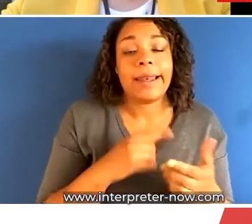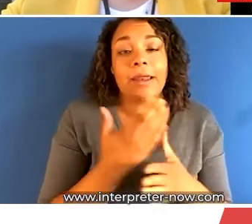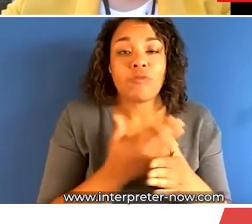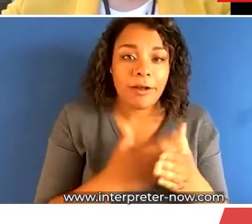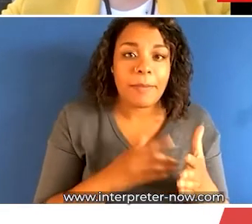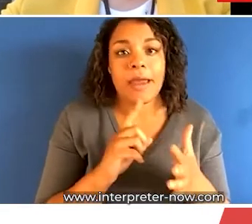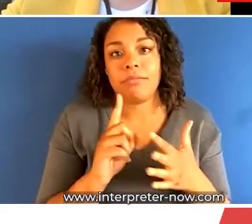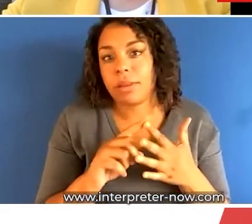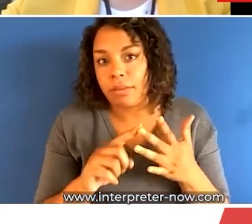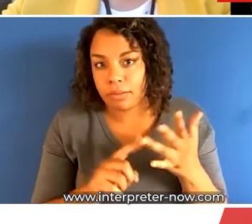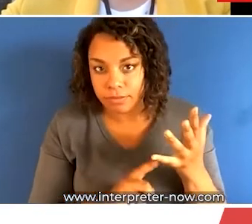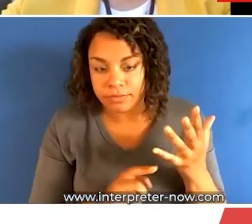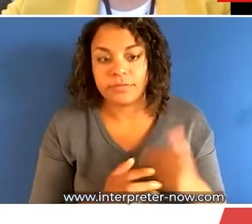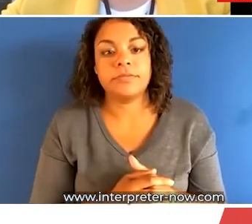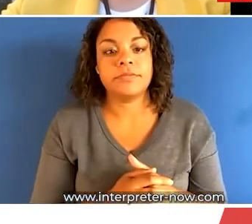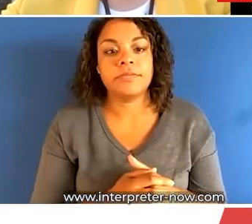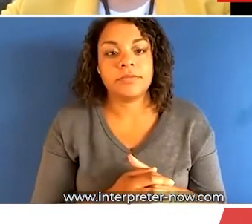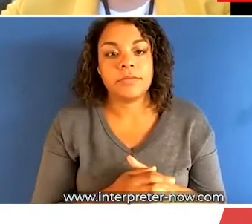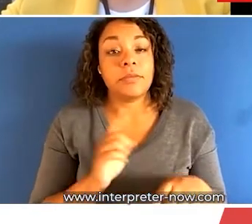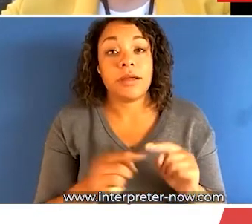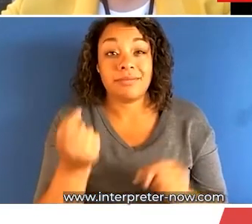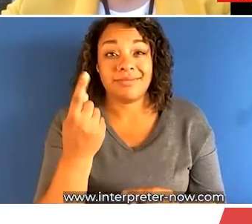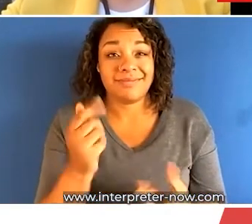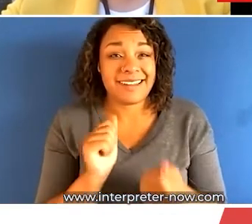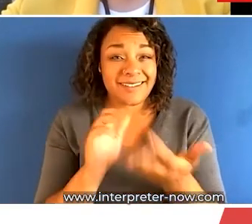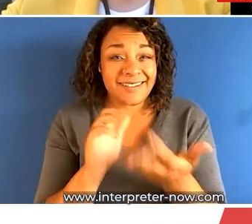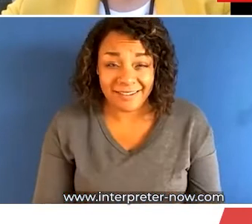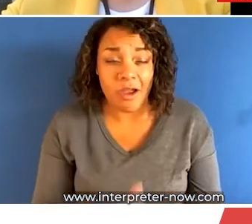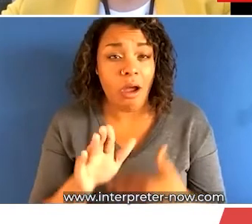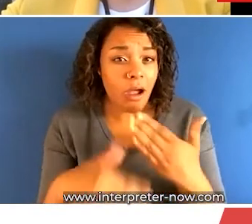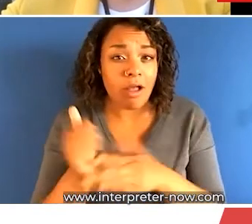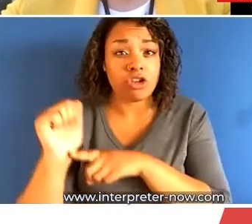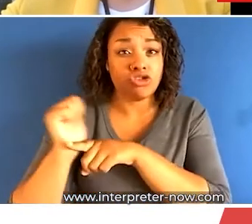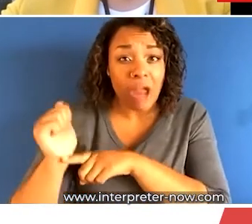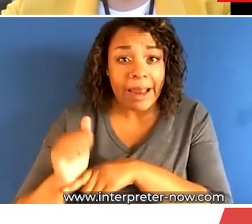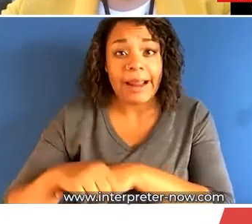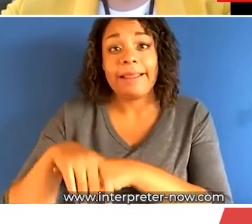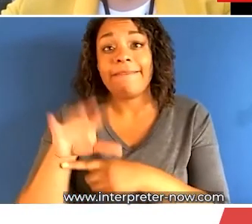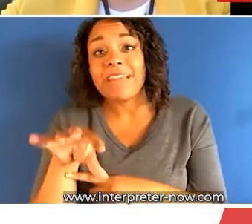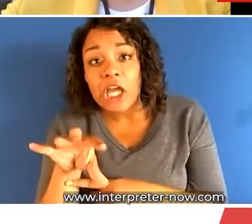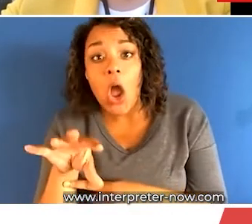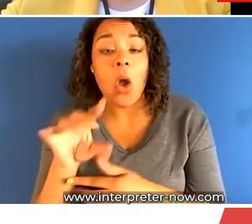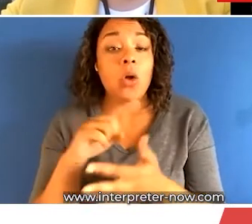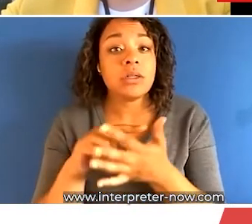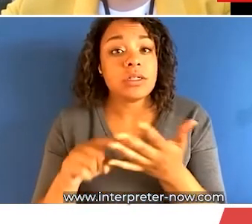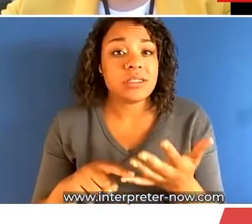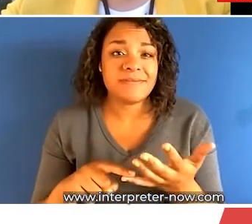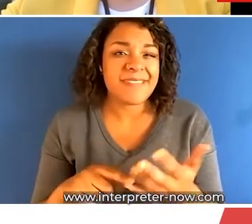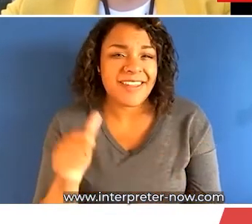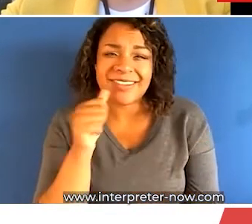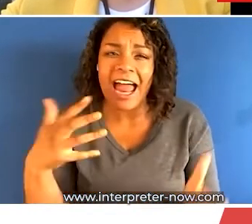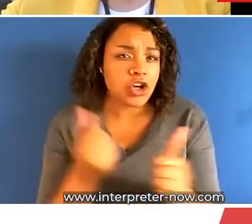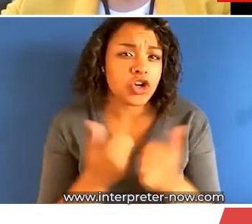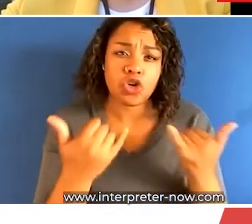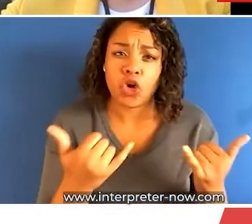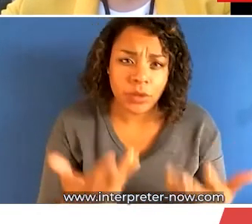cetera. Let's face it, all that training and all those videos are not current. It's